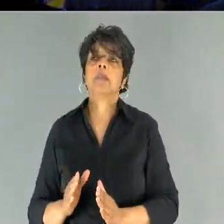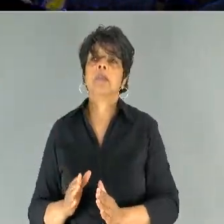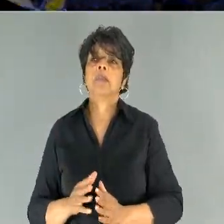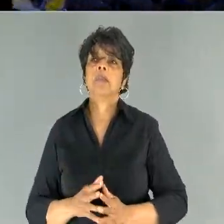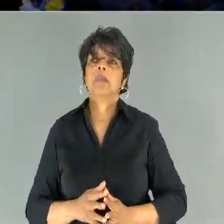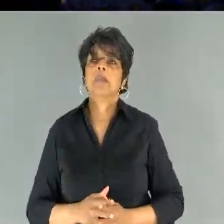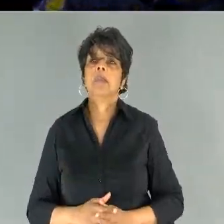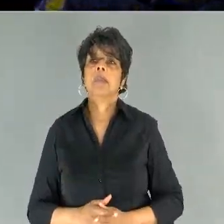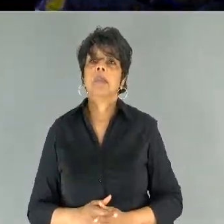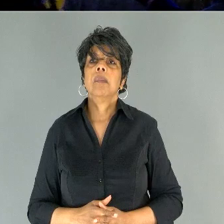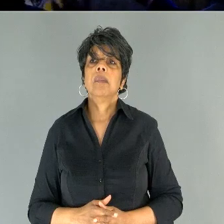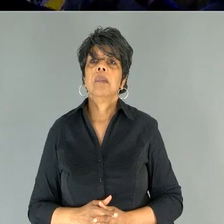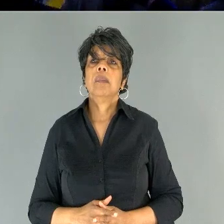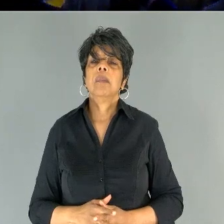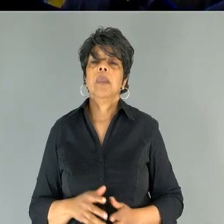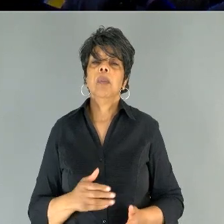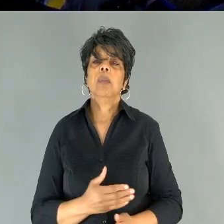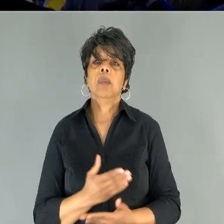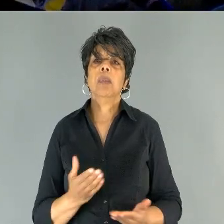We take our seat.